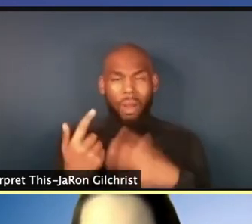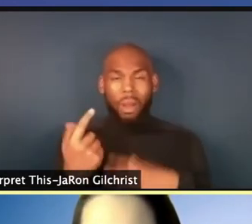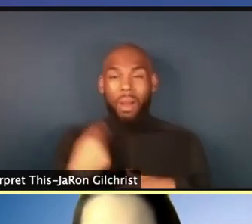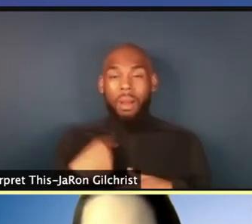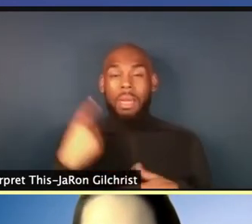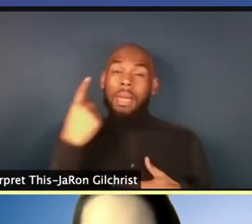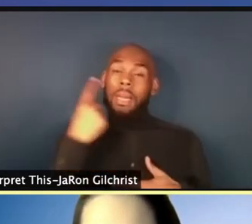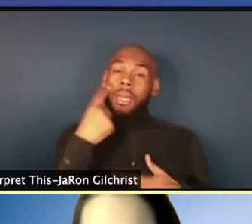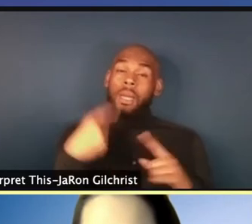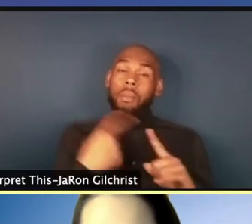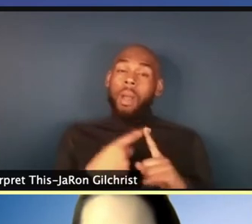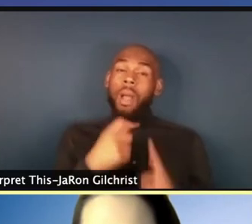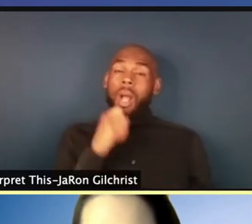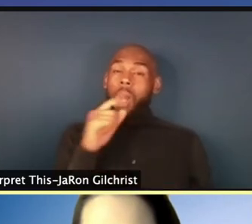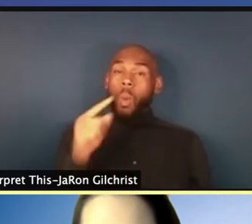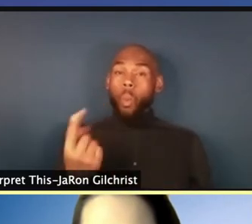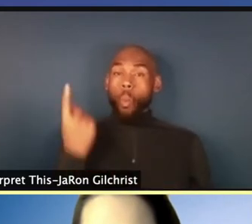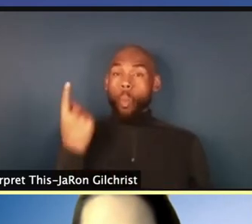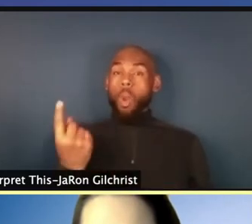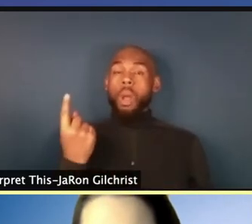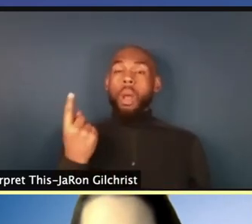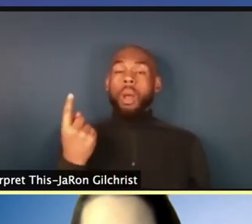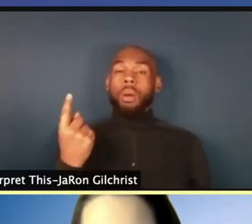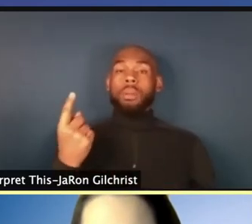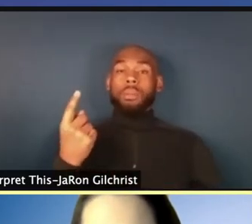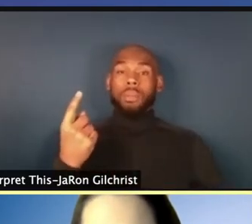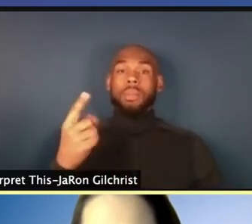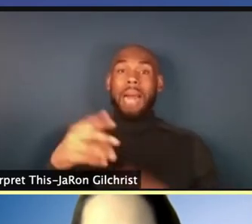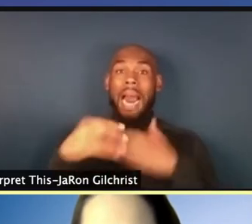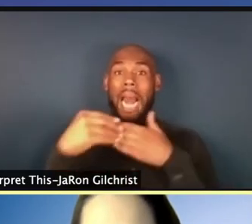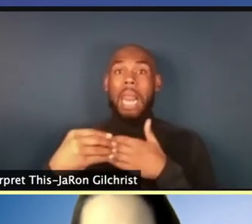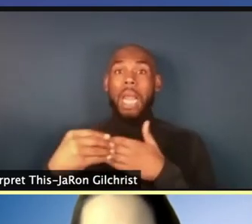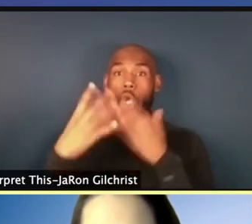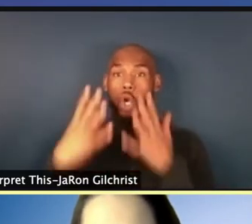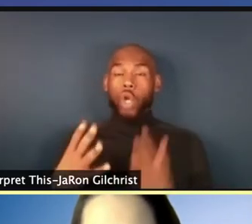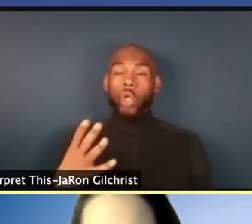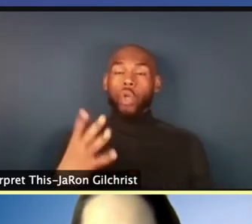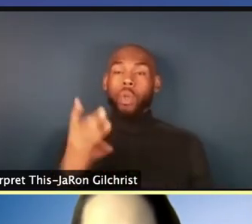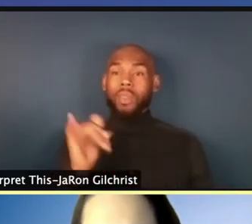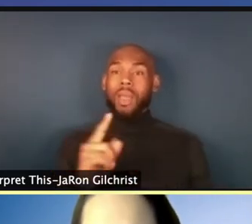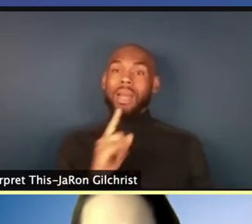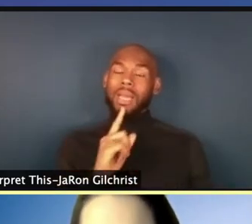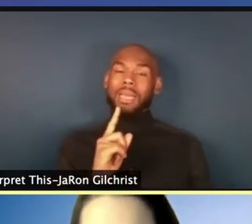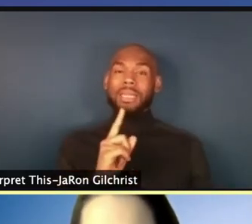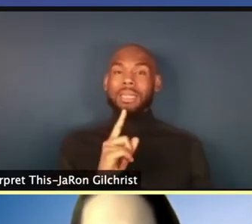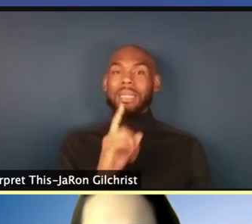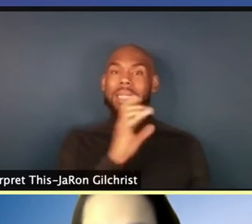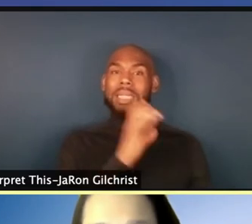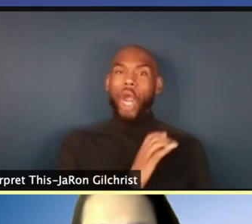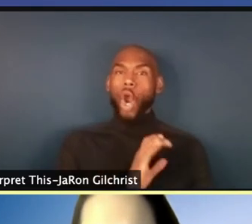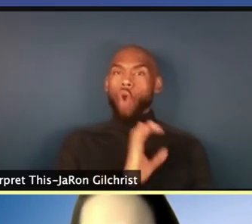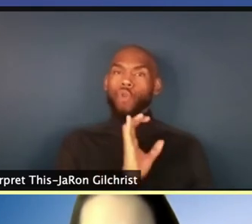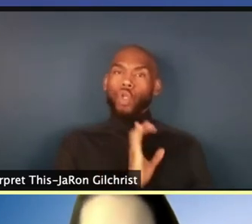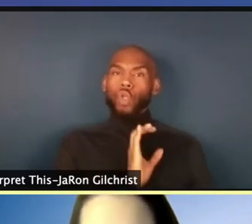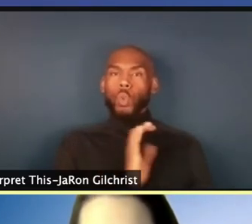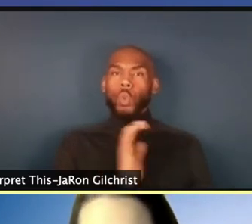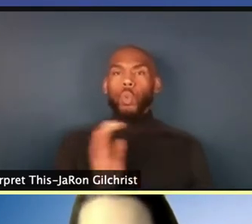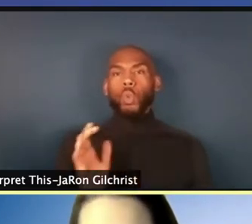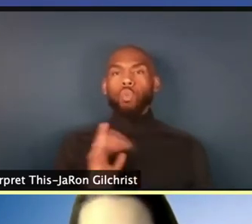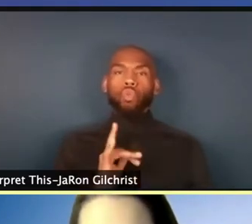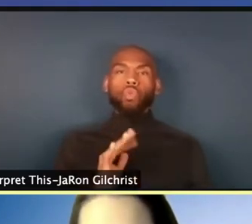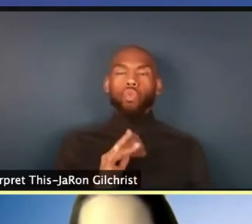not just one singular leader who is like charismatic and has quite a lot of prestige and all the power about